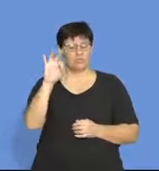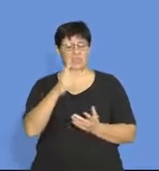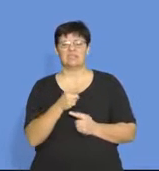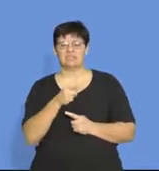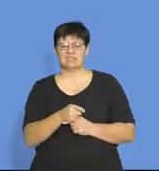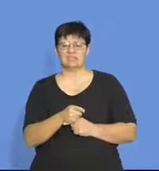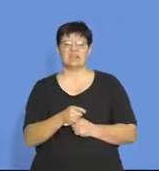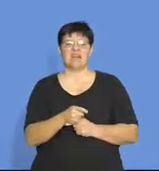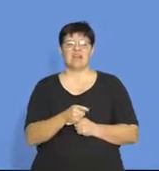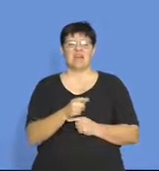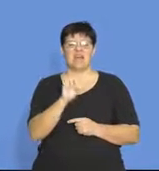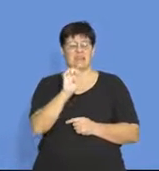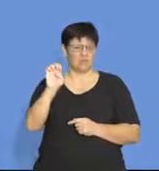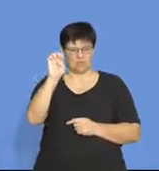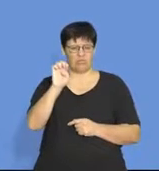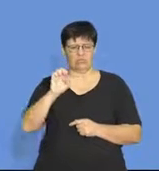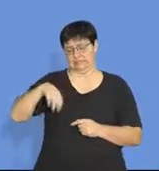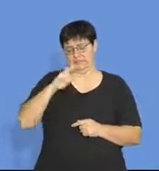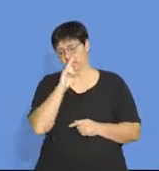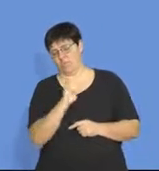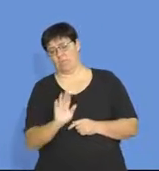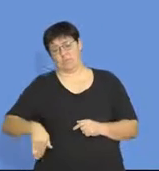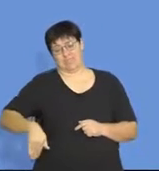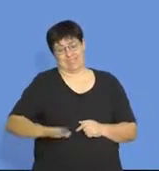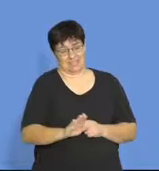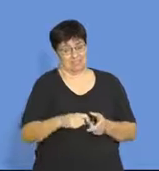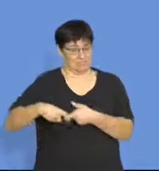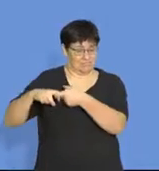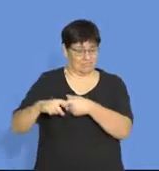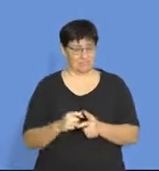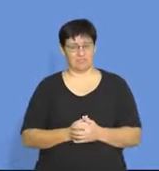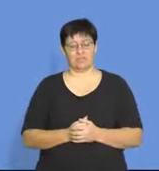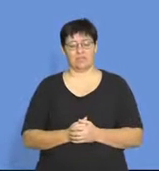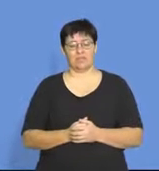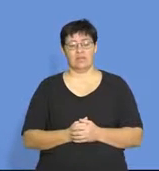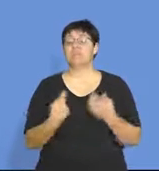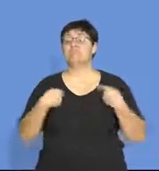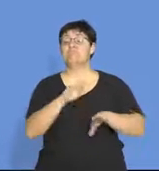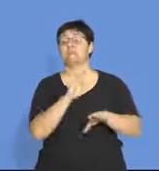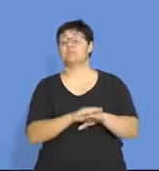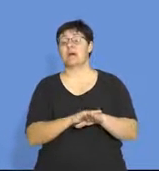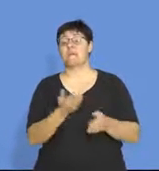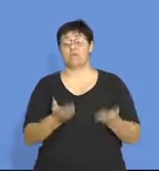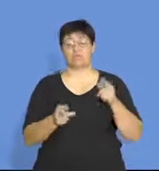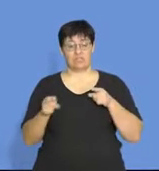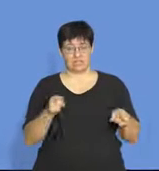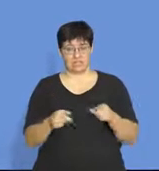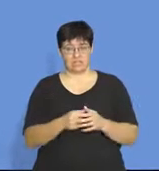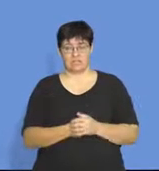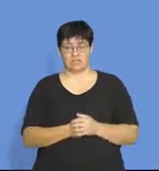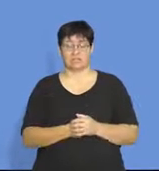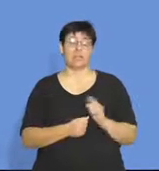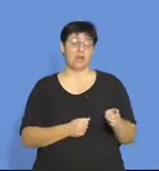as yet. Now, the types of simultaneous equations, there is where one point